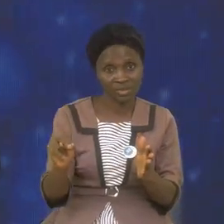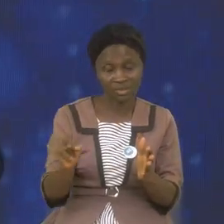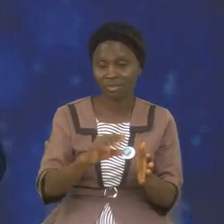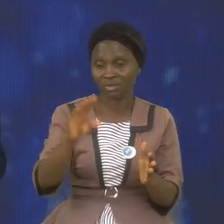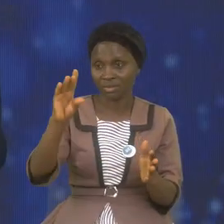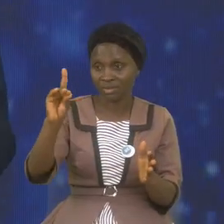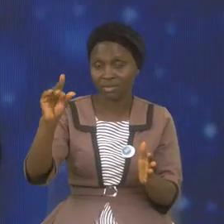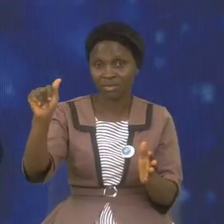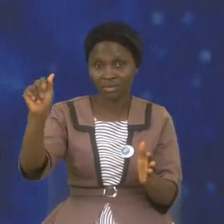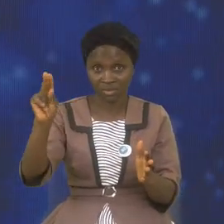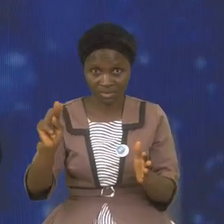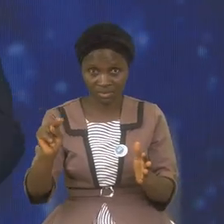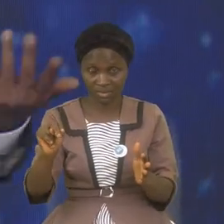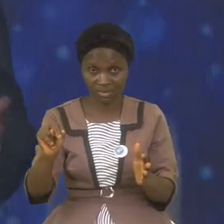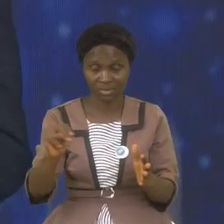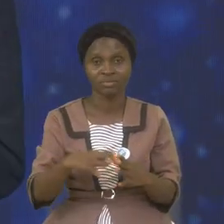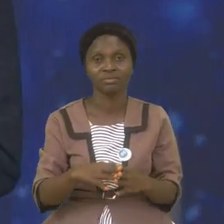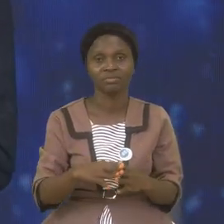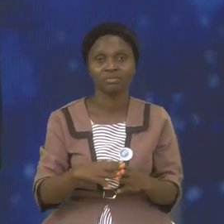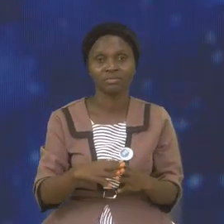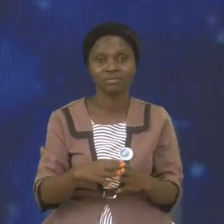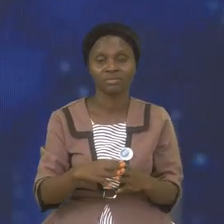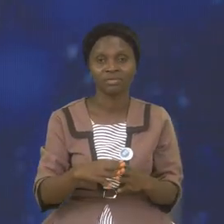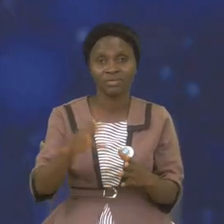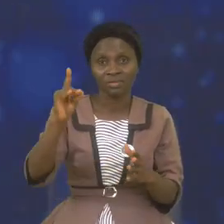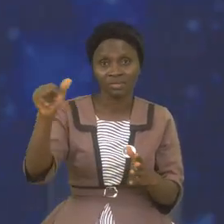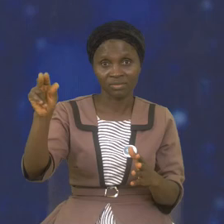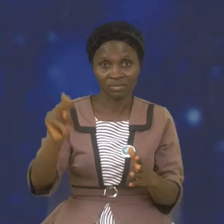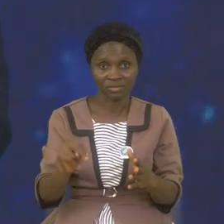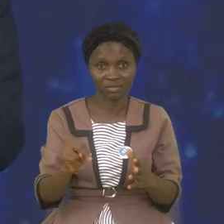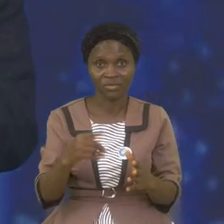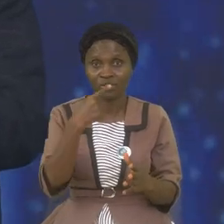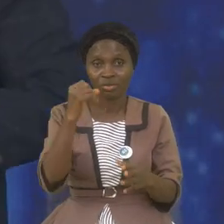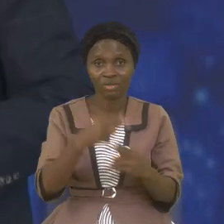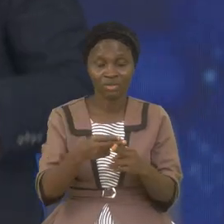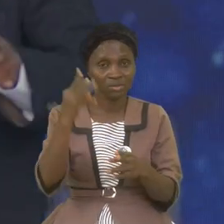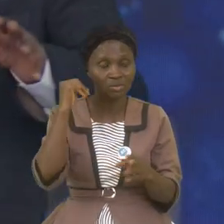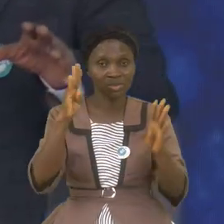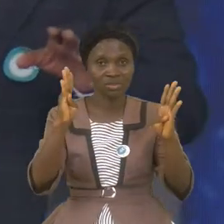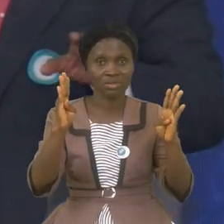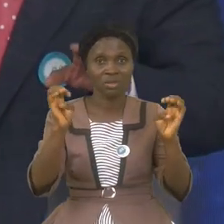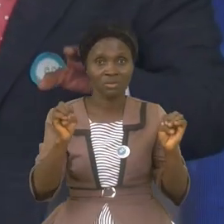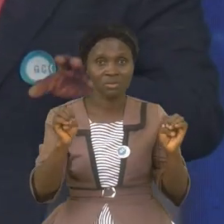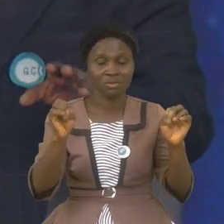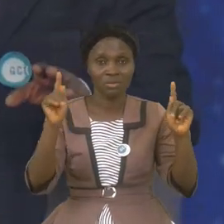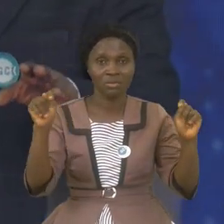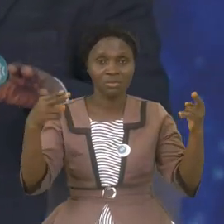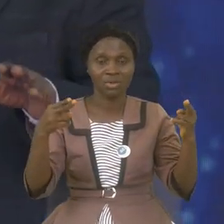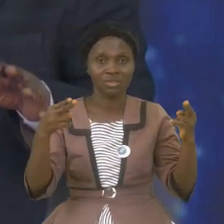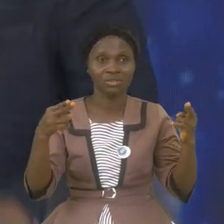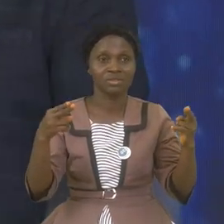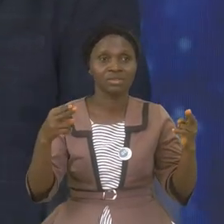Then Daniel, whose name was Belteshazzar, were told he was